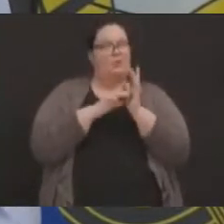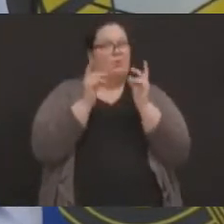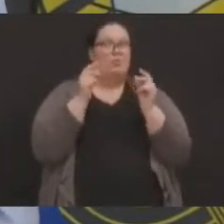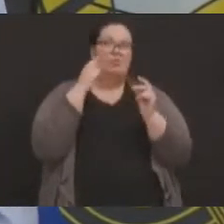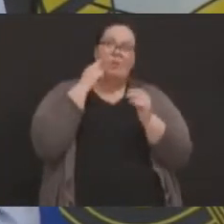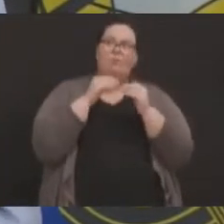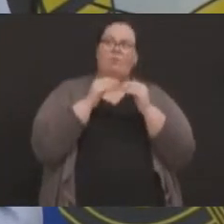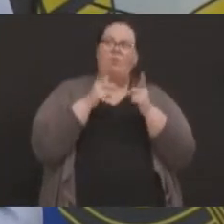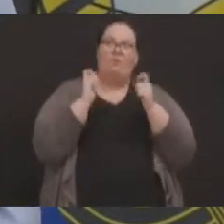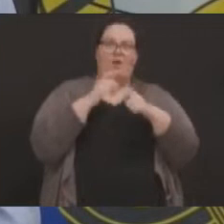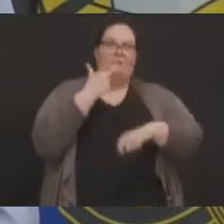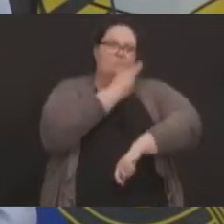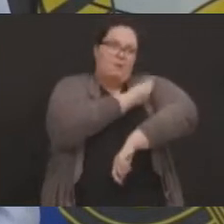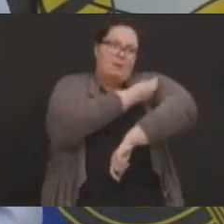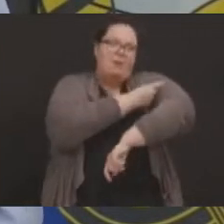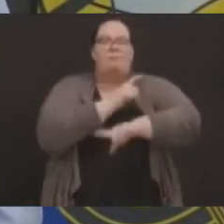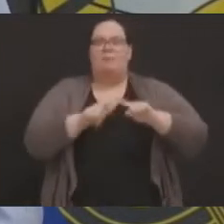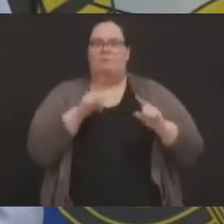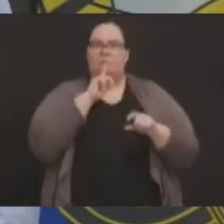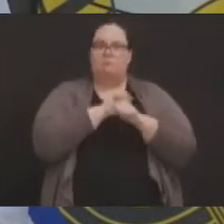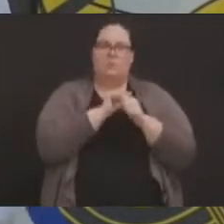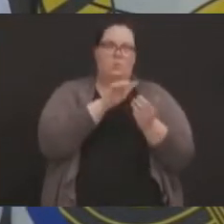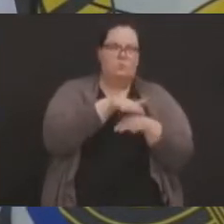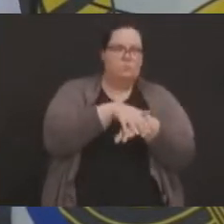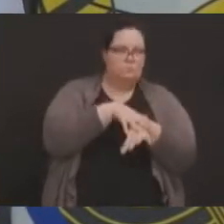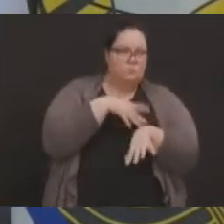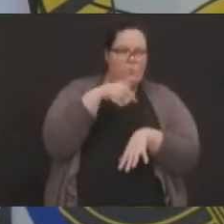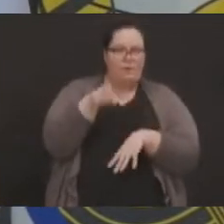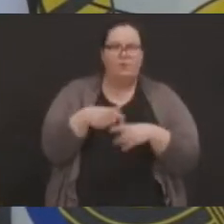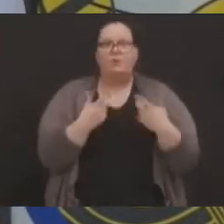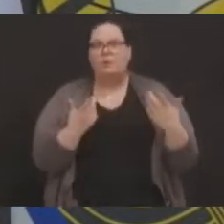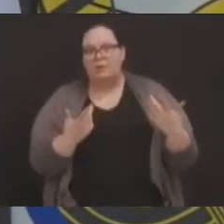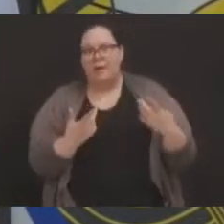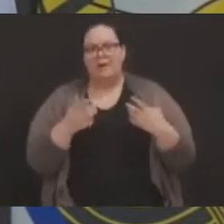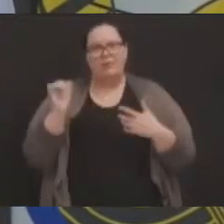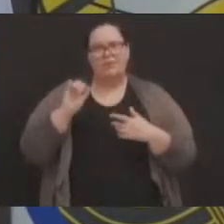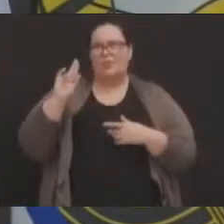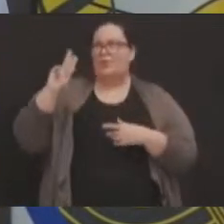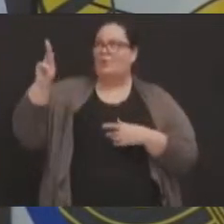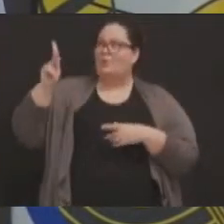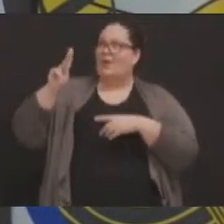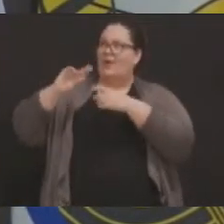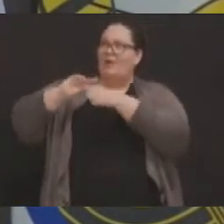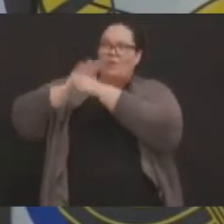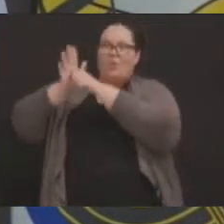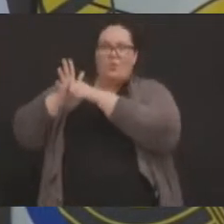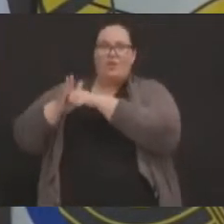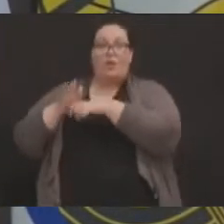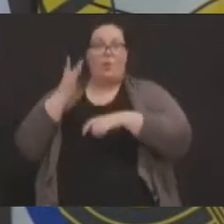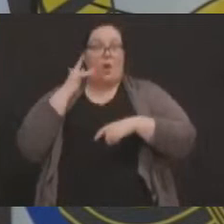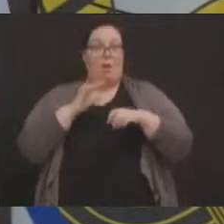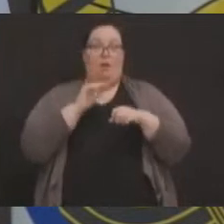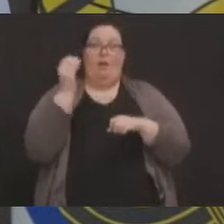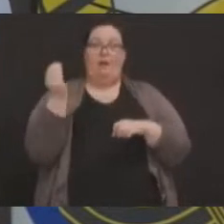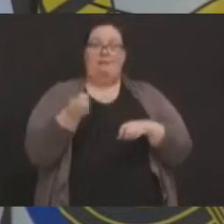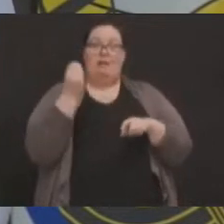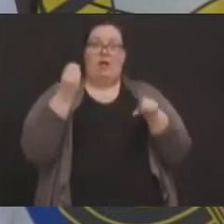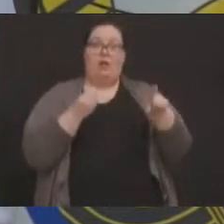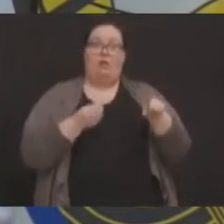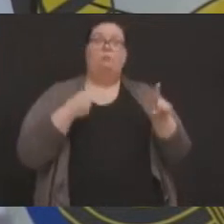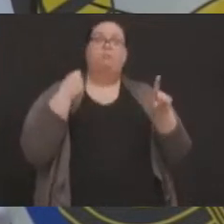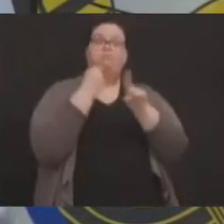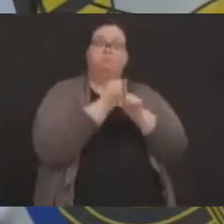been quite dramatic in terms of the UK variant getting into that population, and also